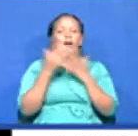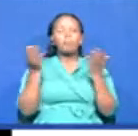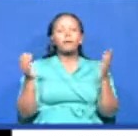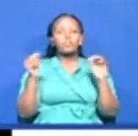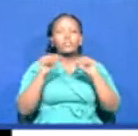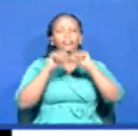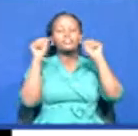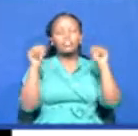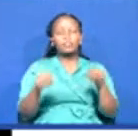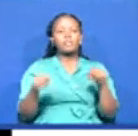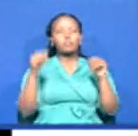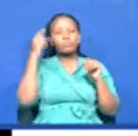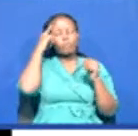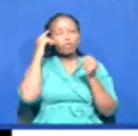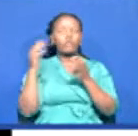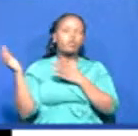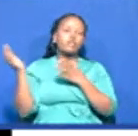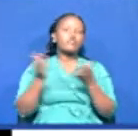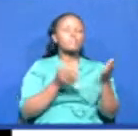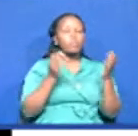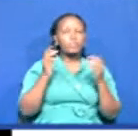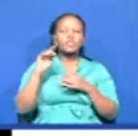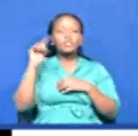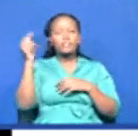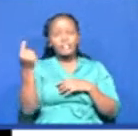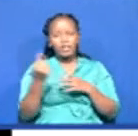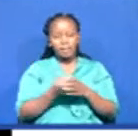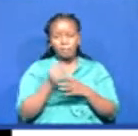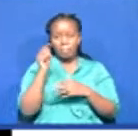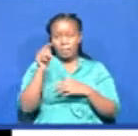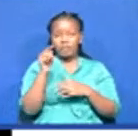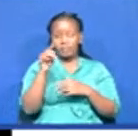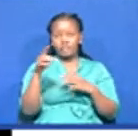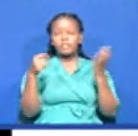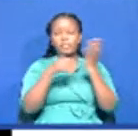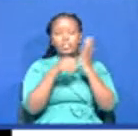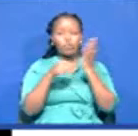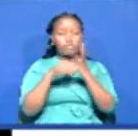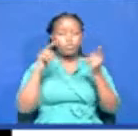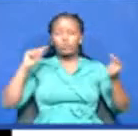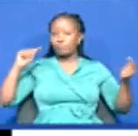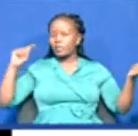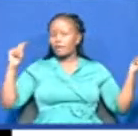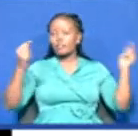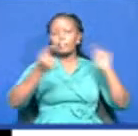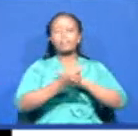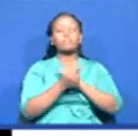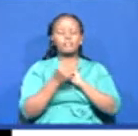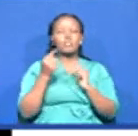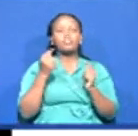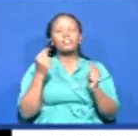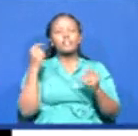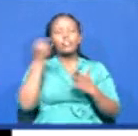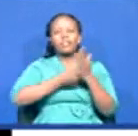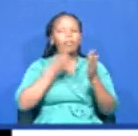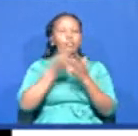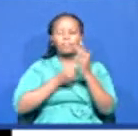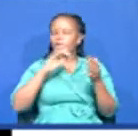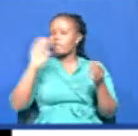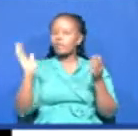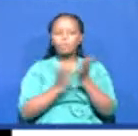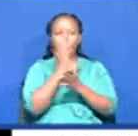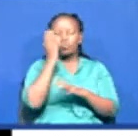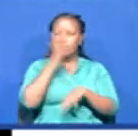for imports into Kenya. This technology will be a game changer in the war against counterfeits, which will